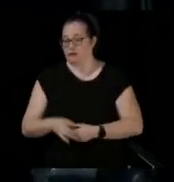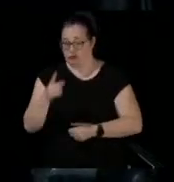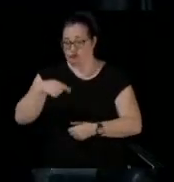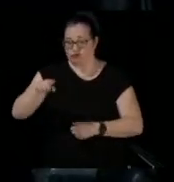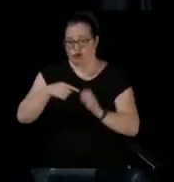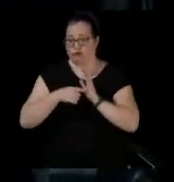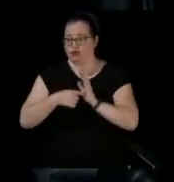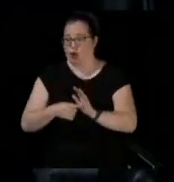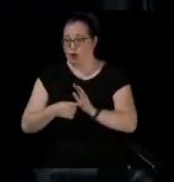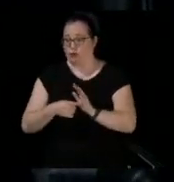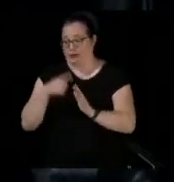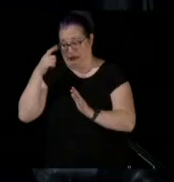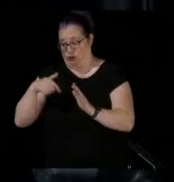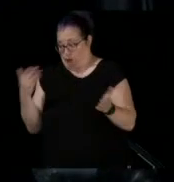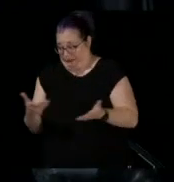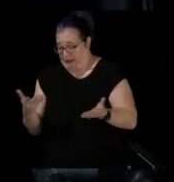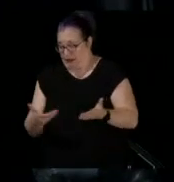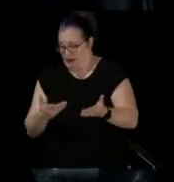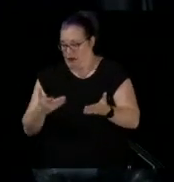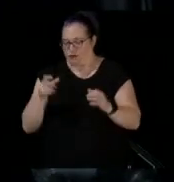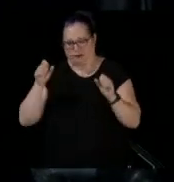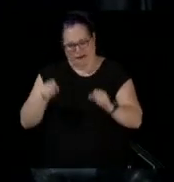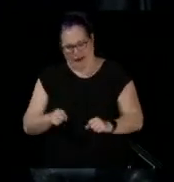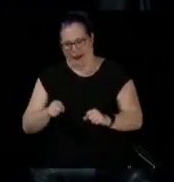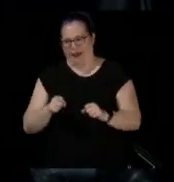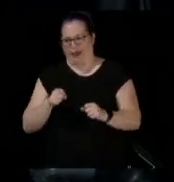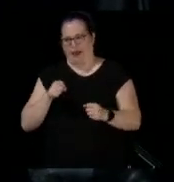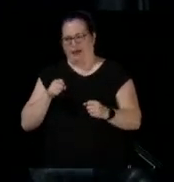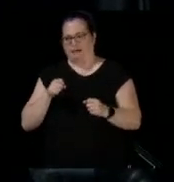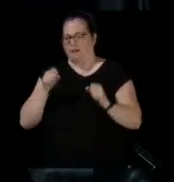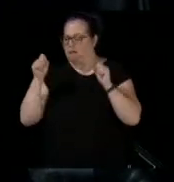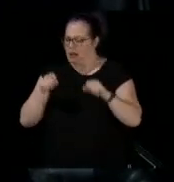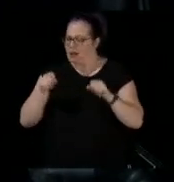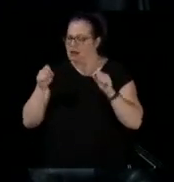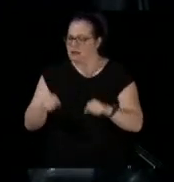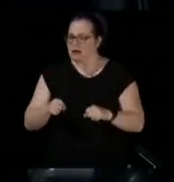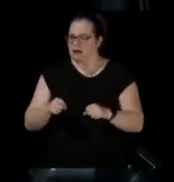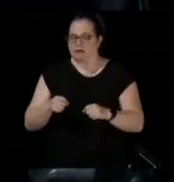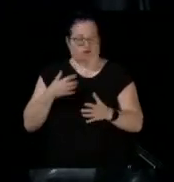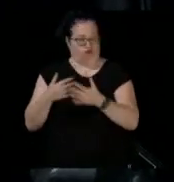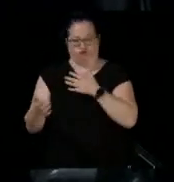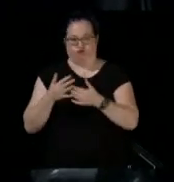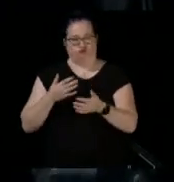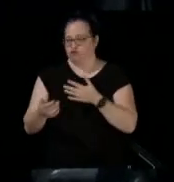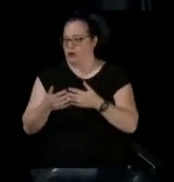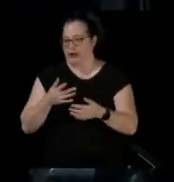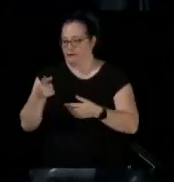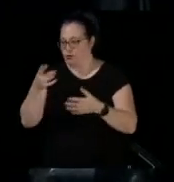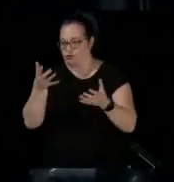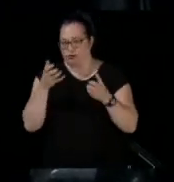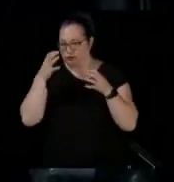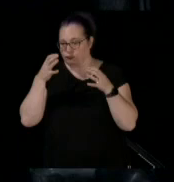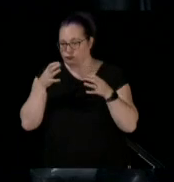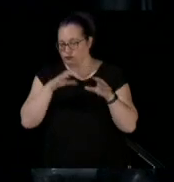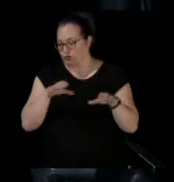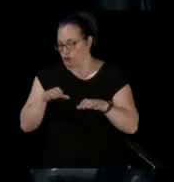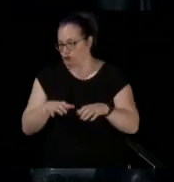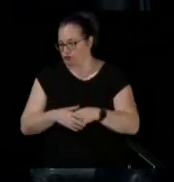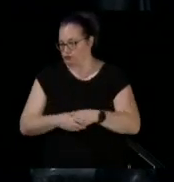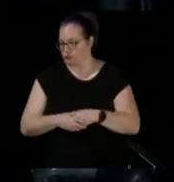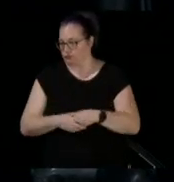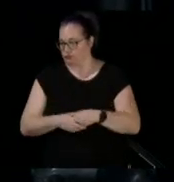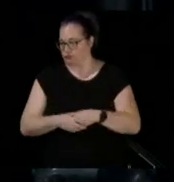demonstrated by getting to this point, this milestone, that you are capable of whatever you put your mind to. You